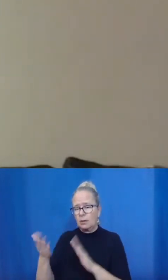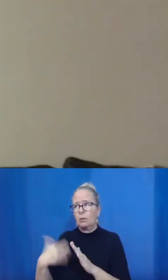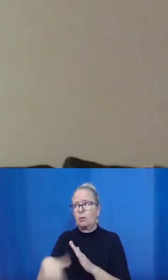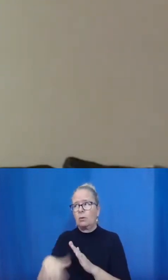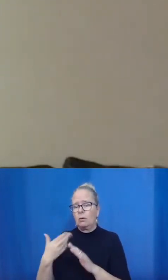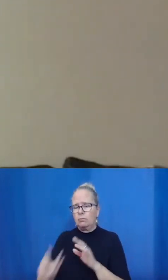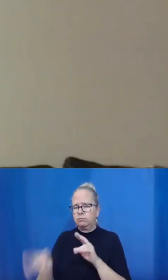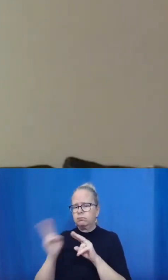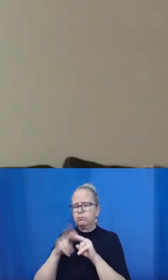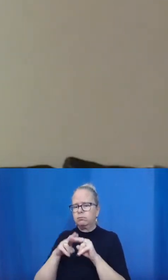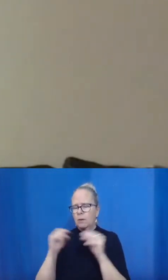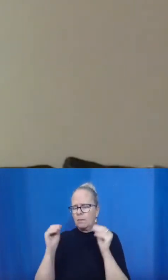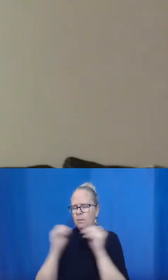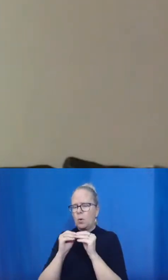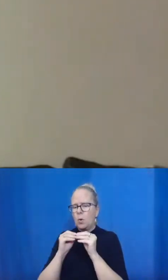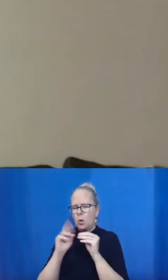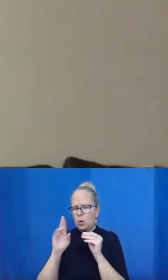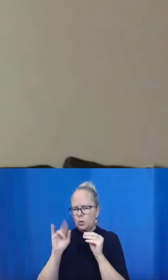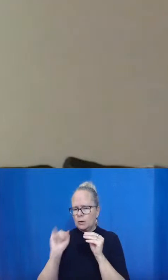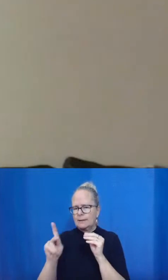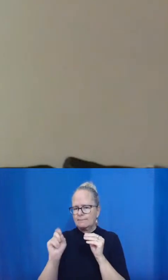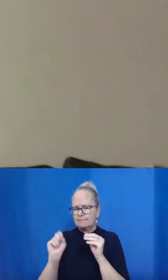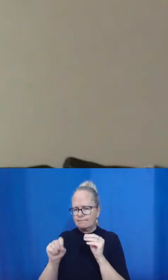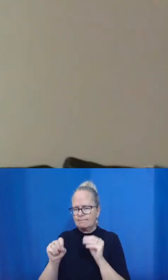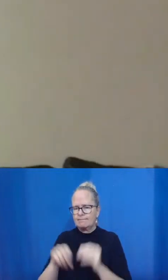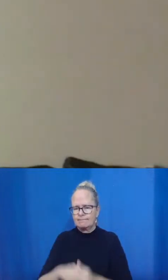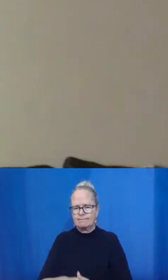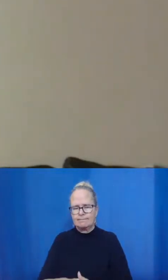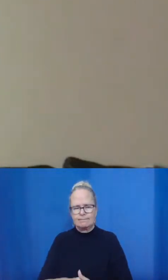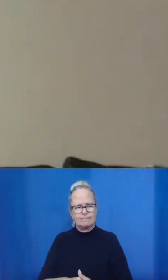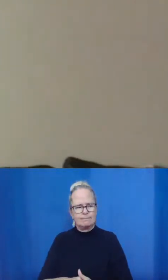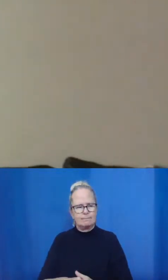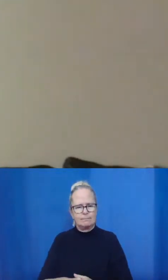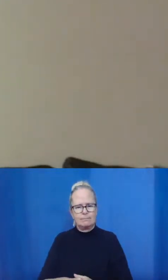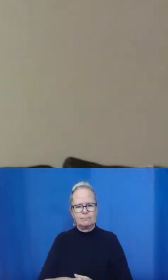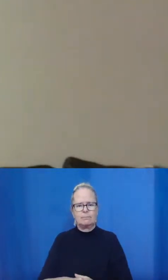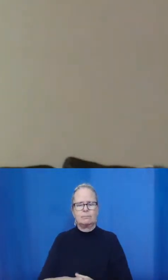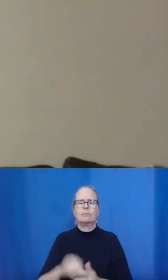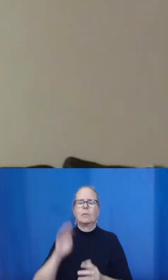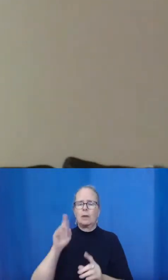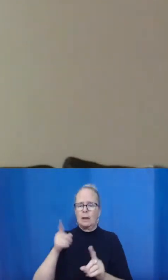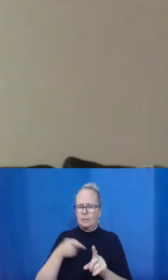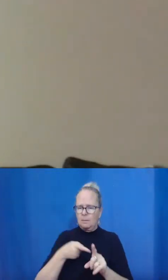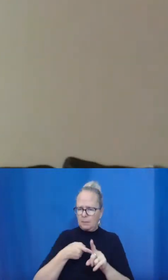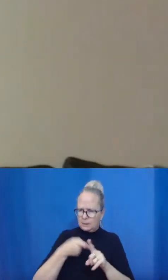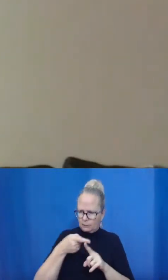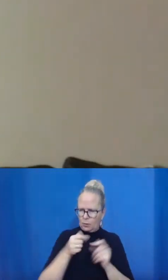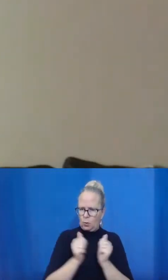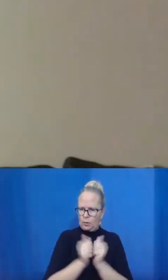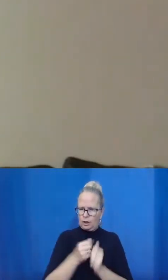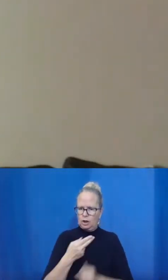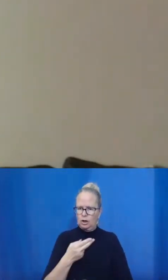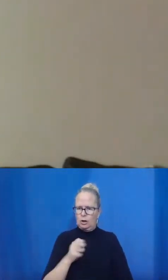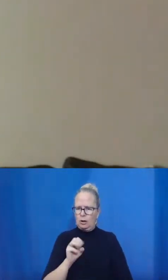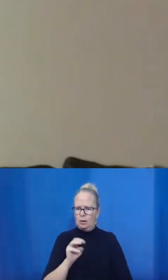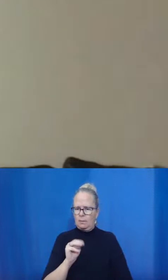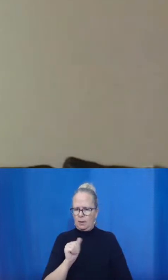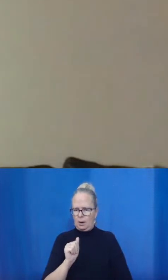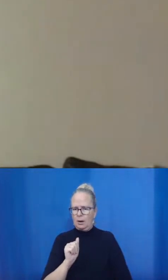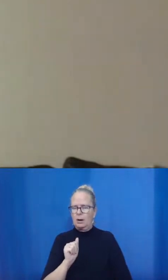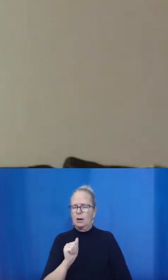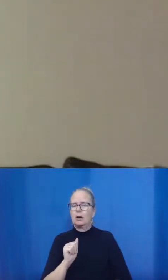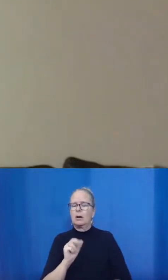to 50%. And so it's quite a scary high number. So when we talk to patients,